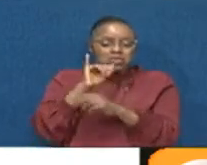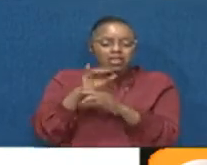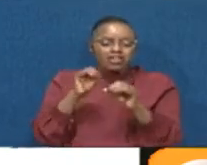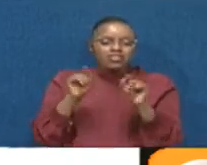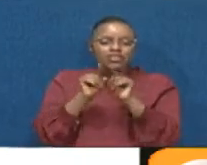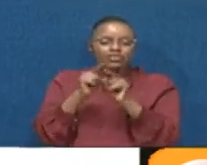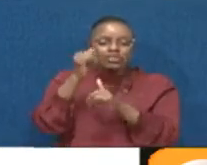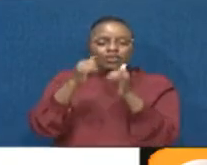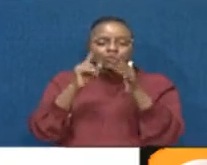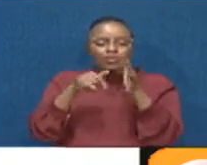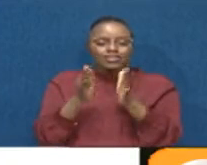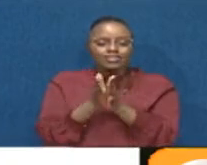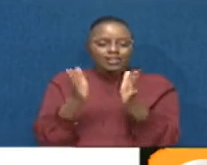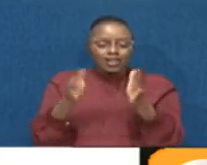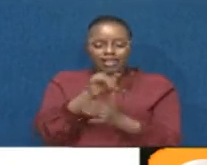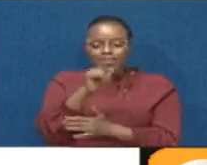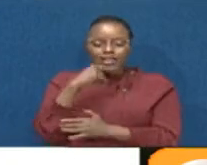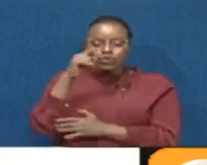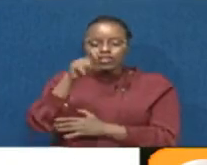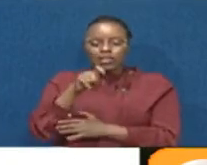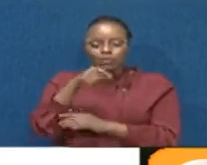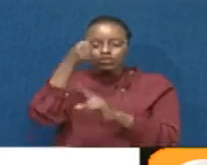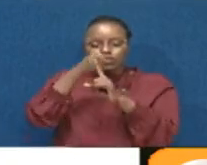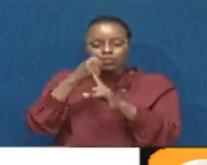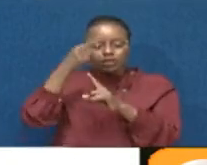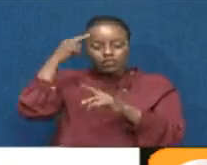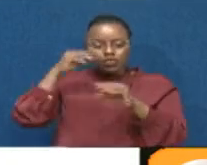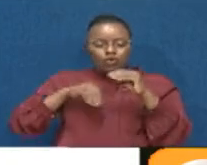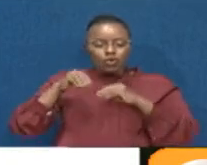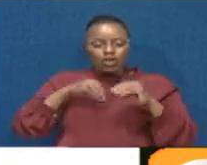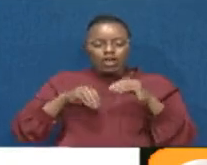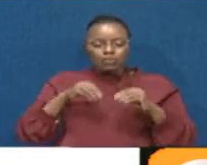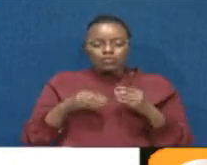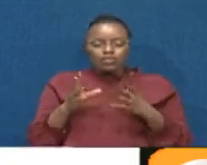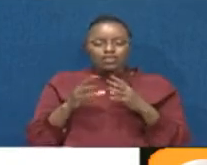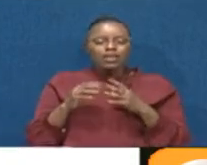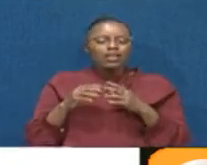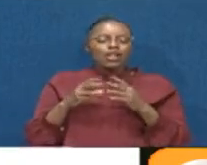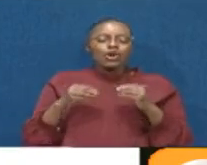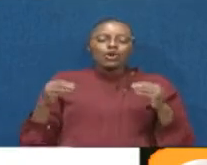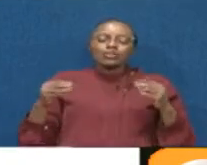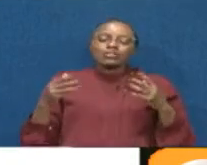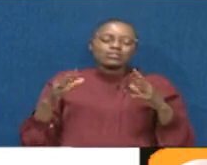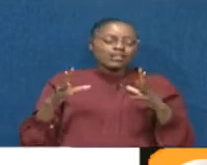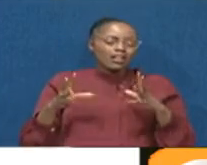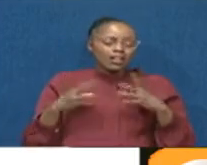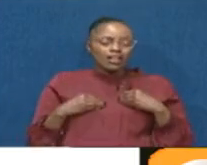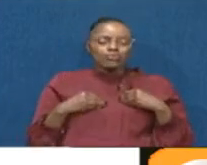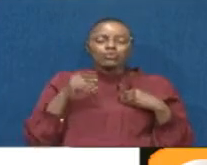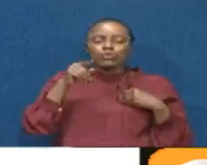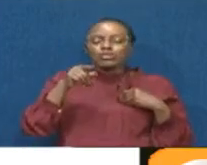and they also conclude that generally, those who are supposed to fight corruption long succumbed to the vice